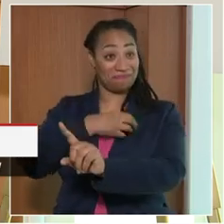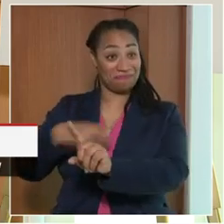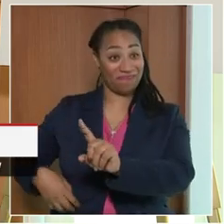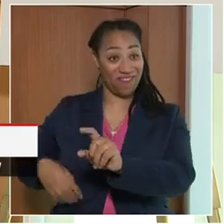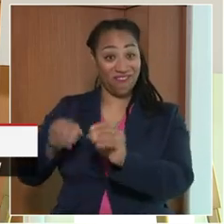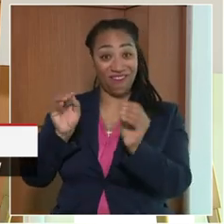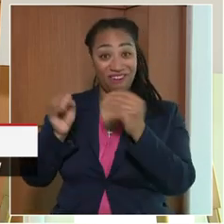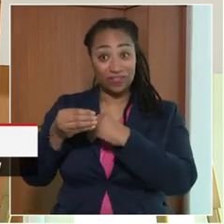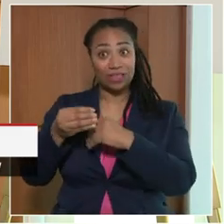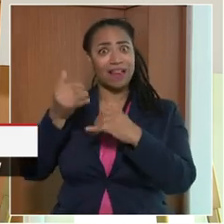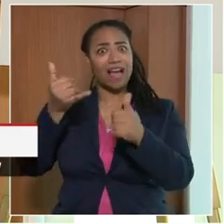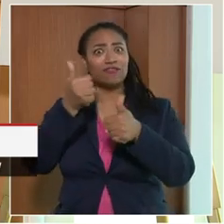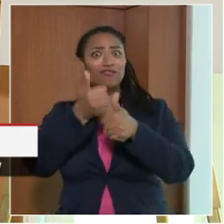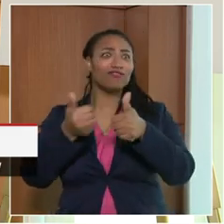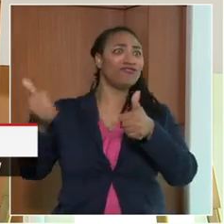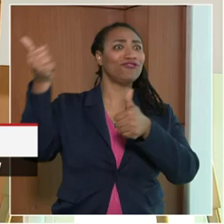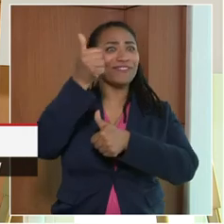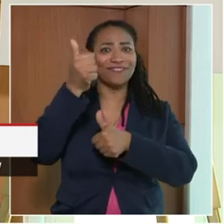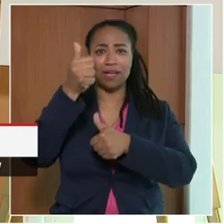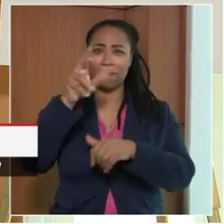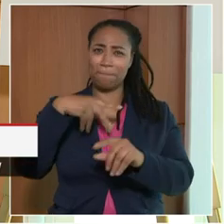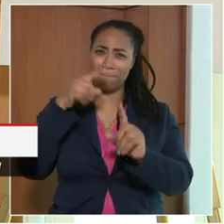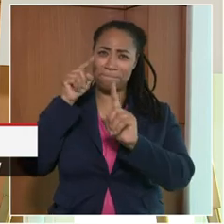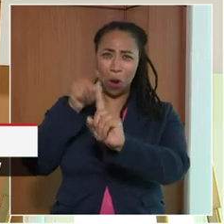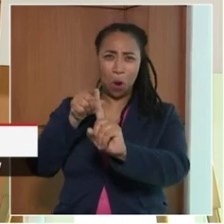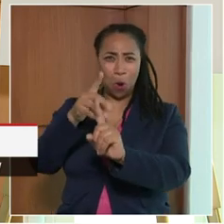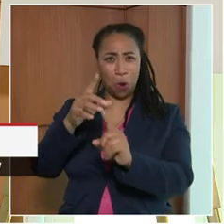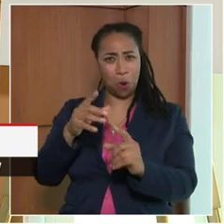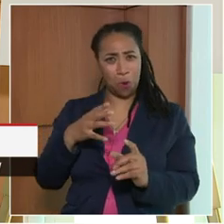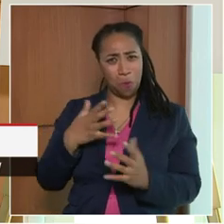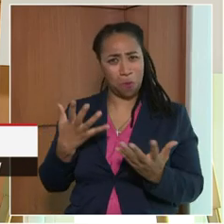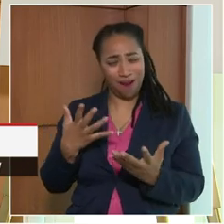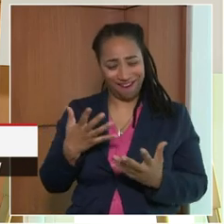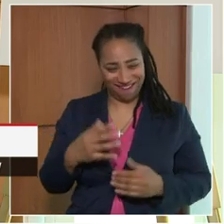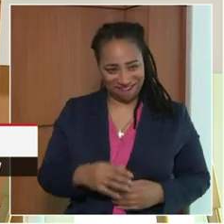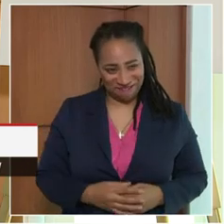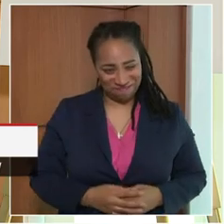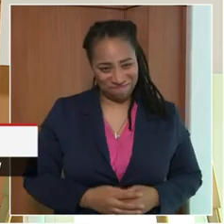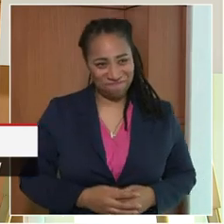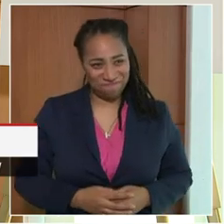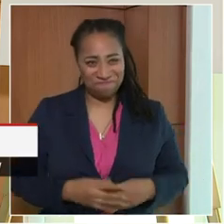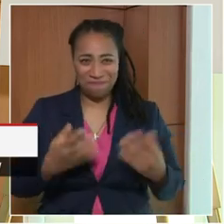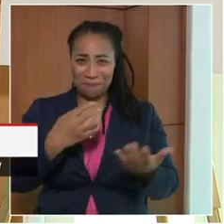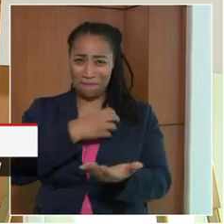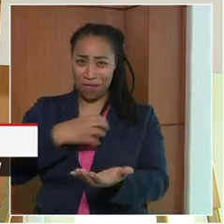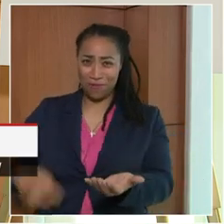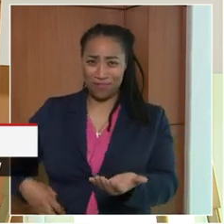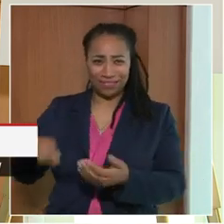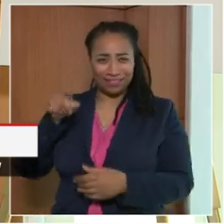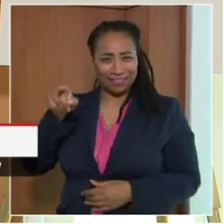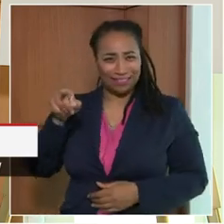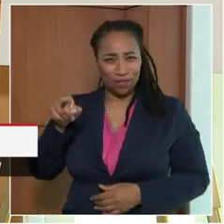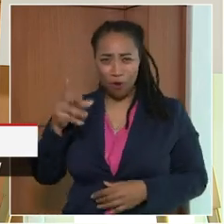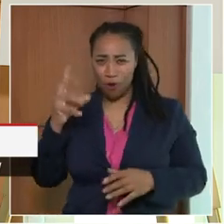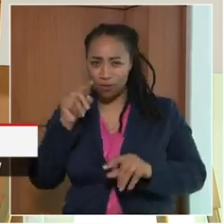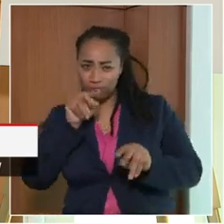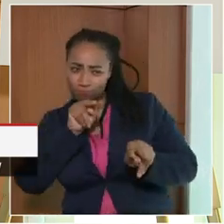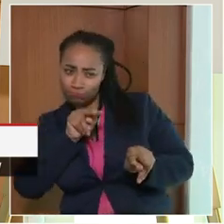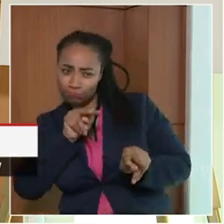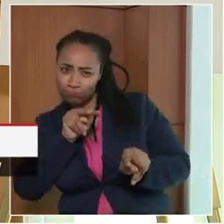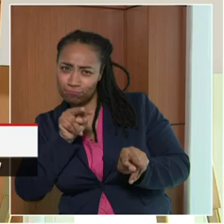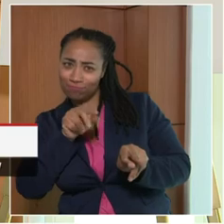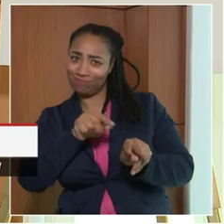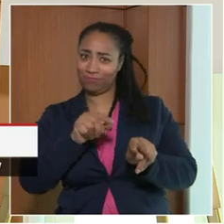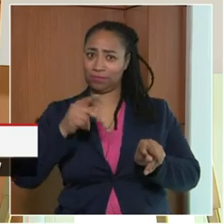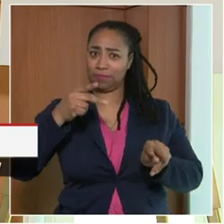of that to say, the mayor always made sure to check on this young man from the time he